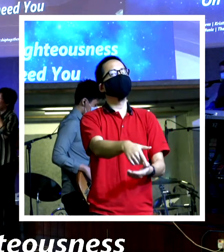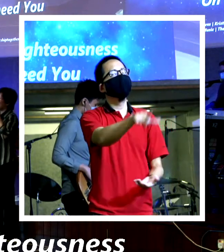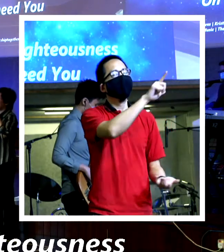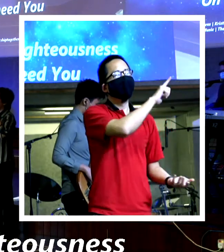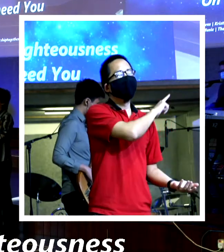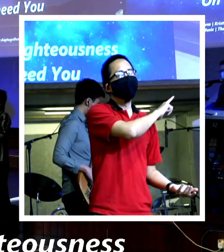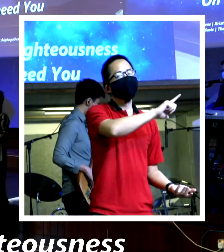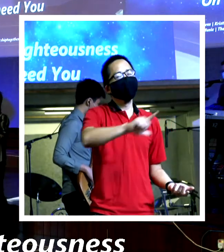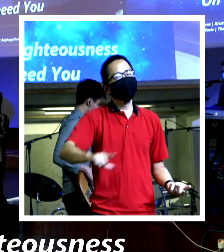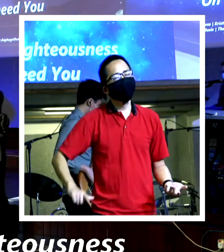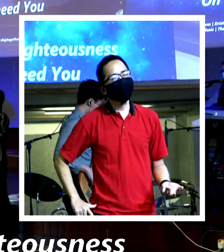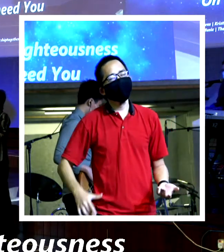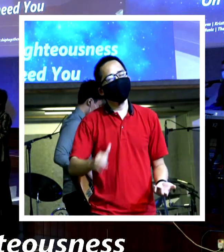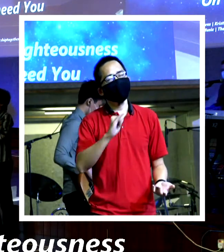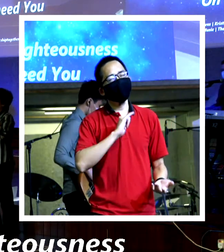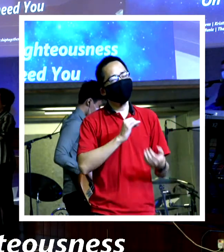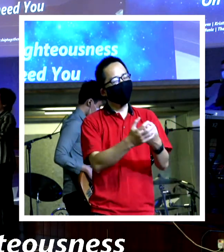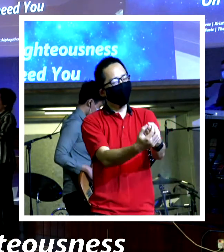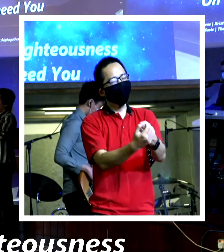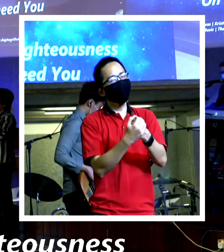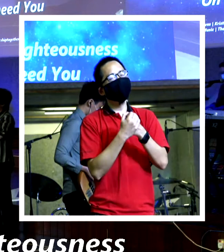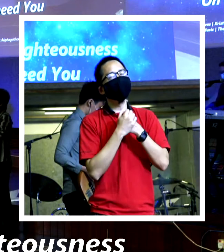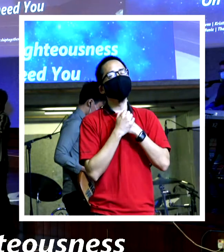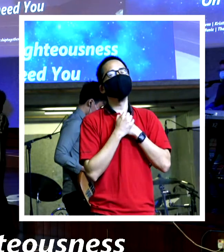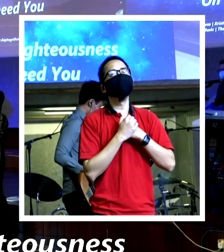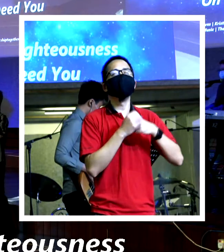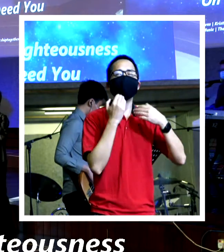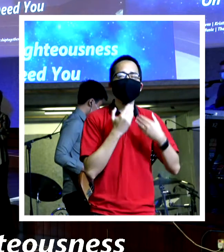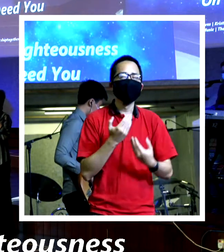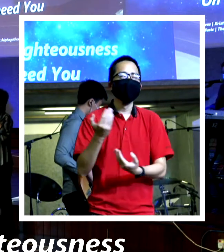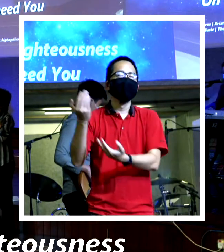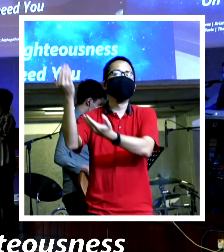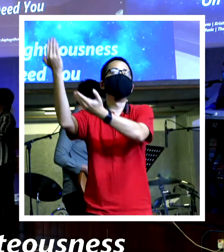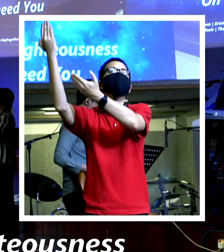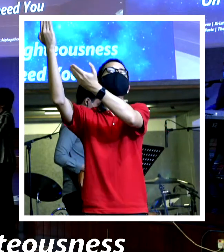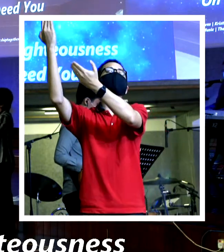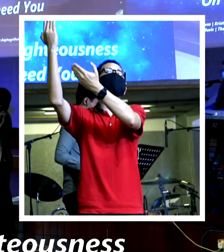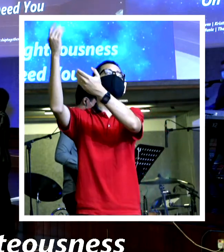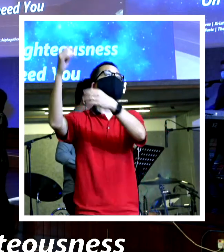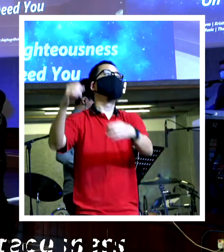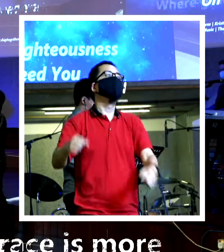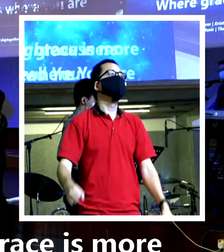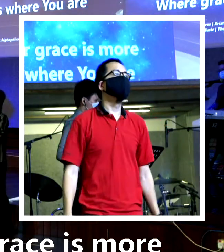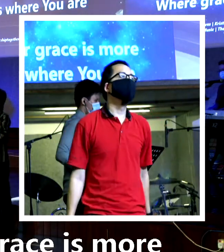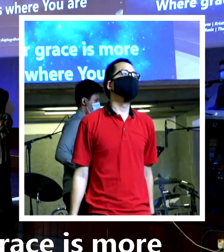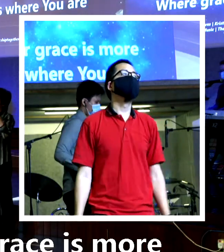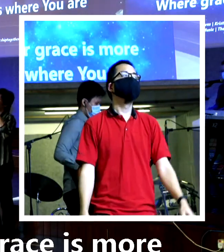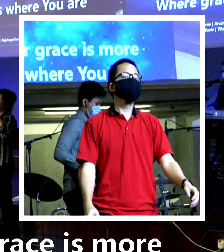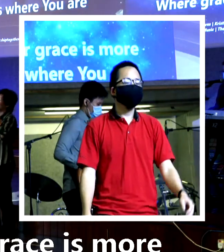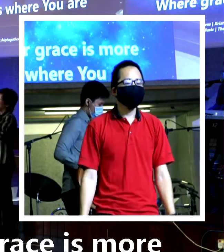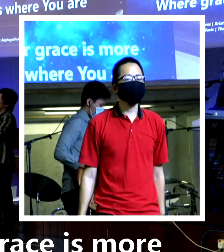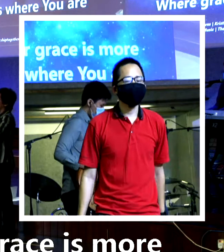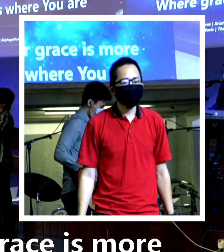righteousness. Oh, God, how I need you. Let's sing the second verse again.